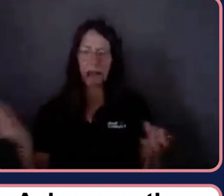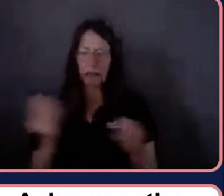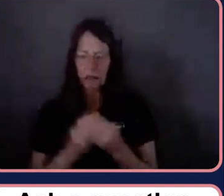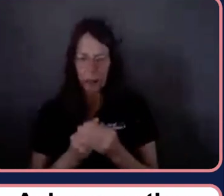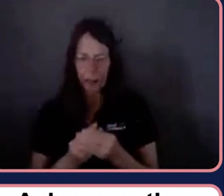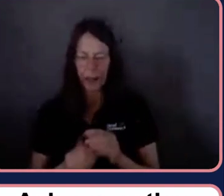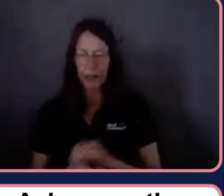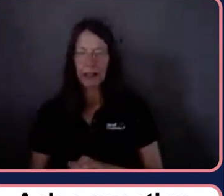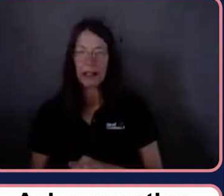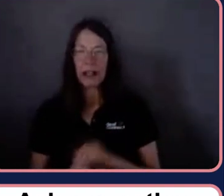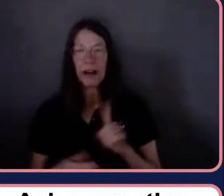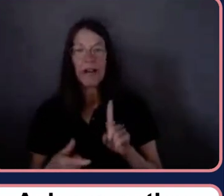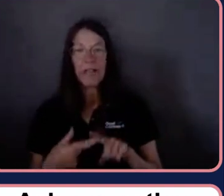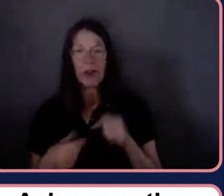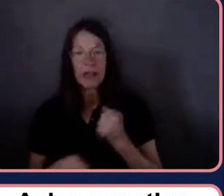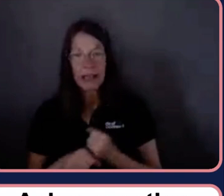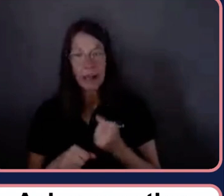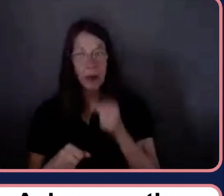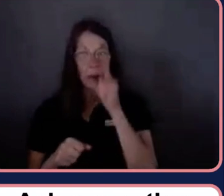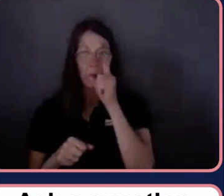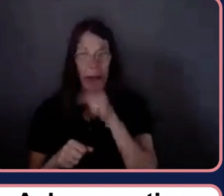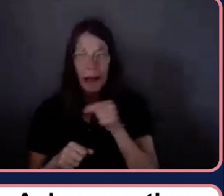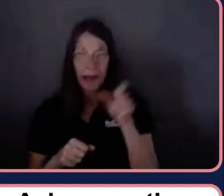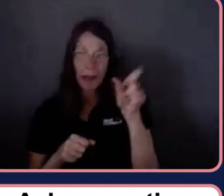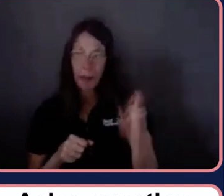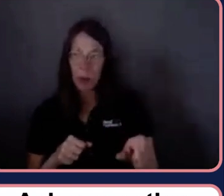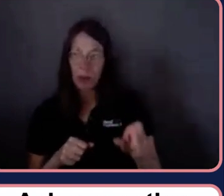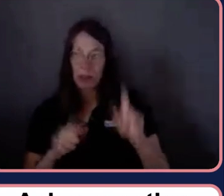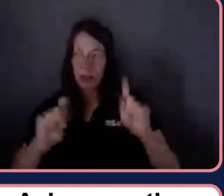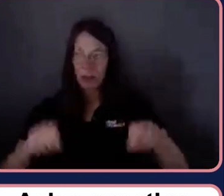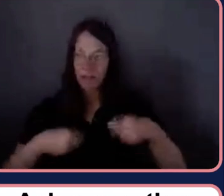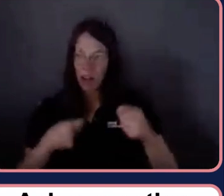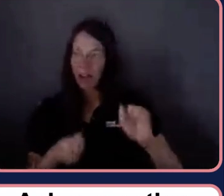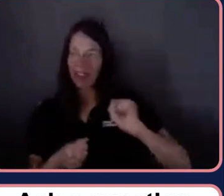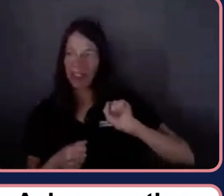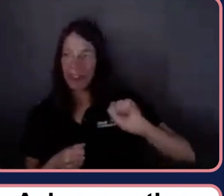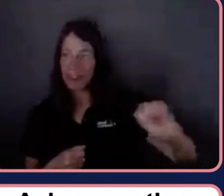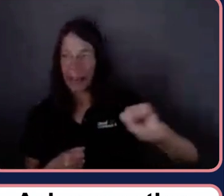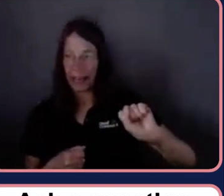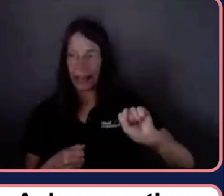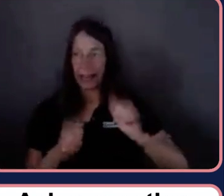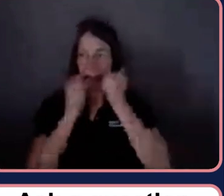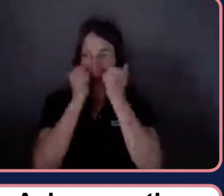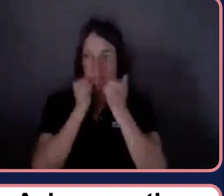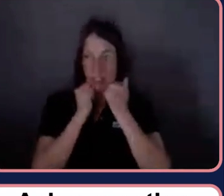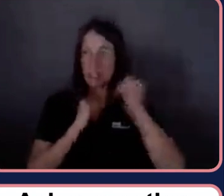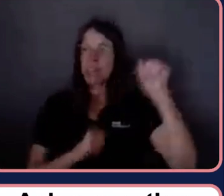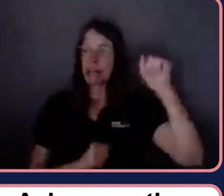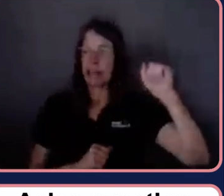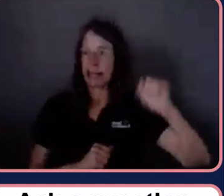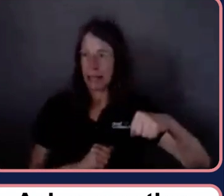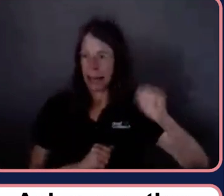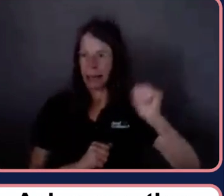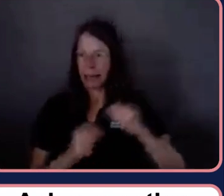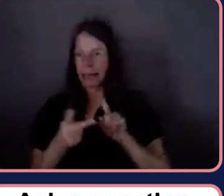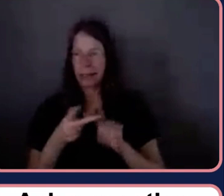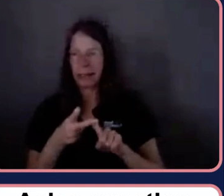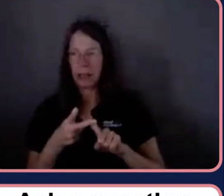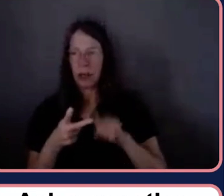provide their own evidence as part of this process? Absolutely. Will the assessors have any special